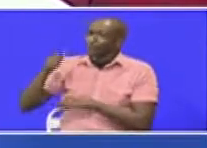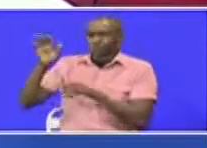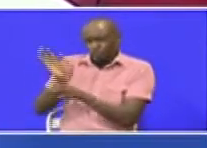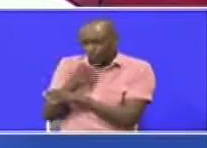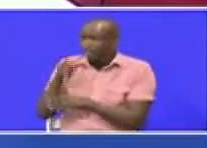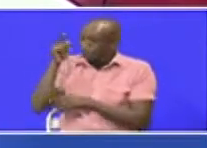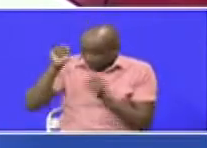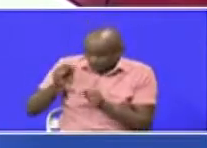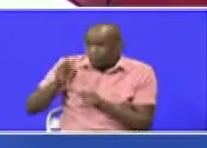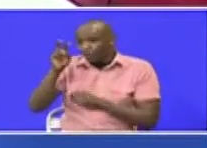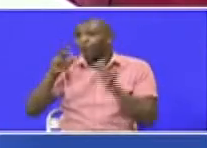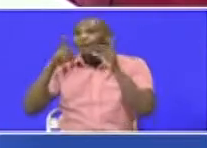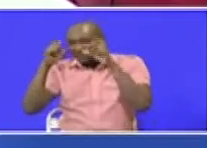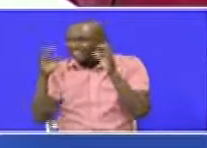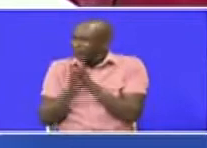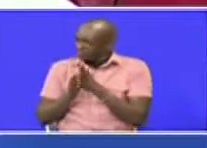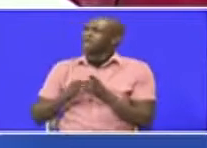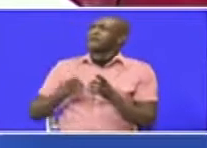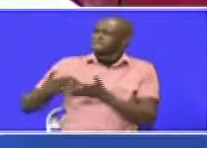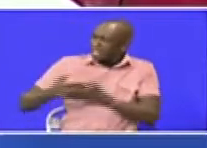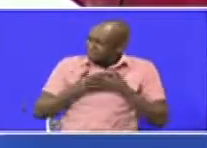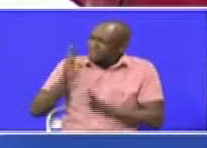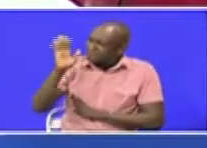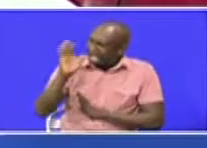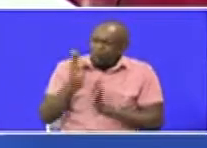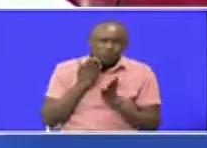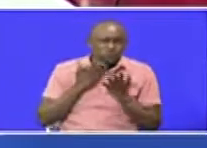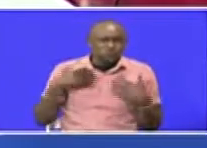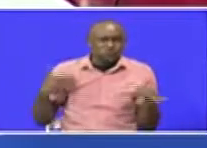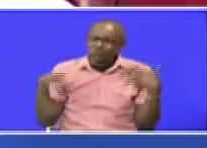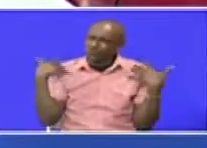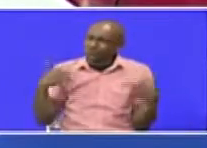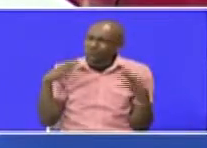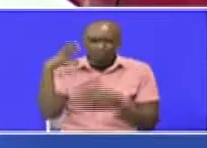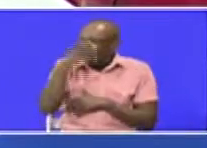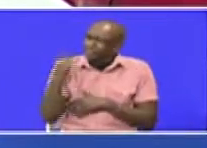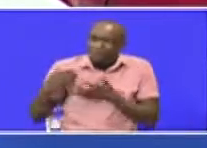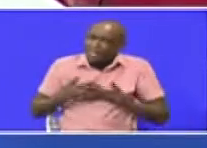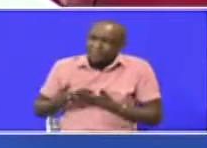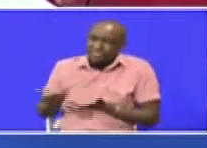running pictures of you and the lovely Ladasho Bell. Oh, mama. So gorgeous.